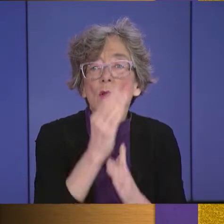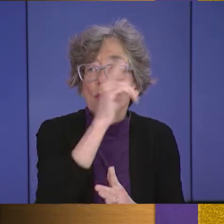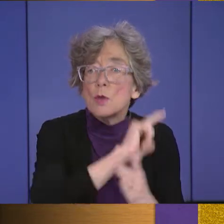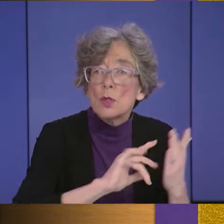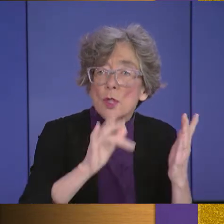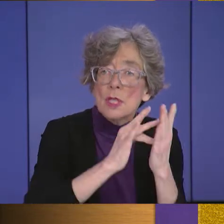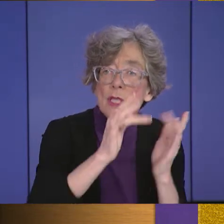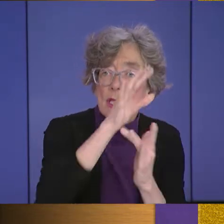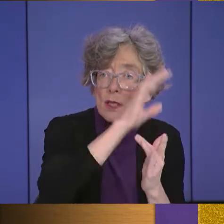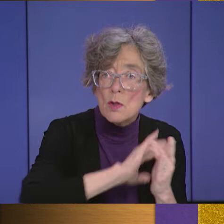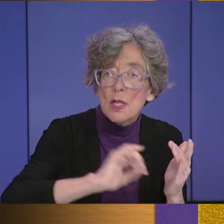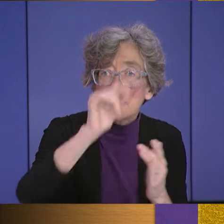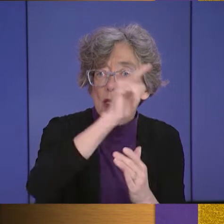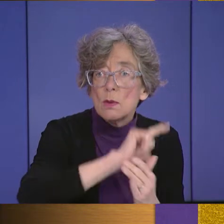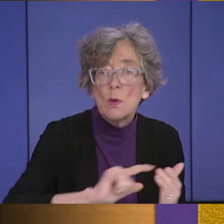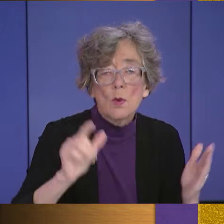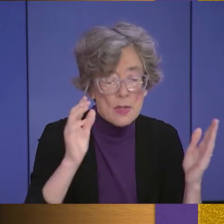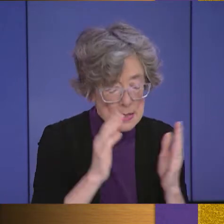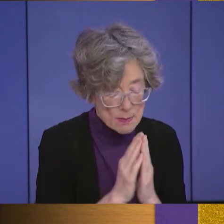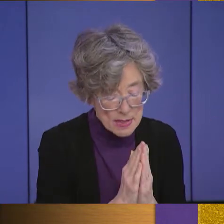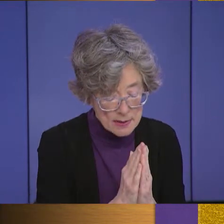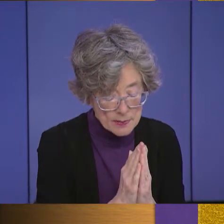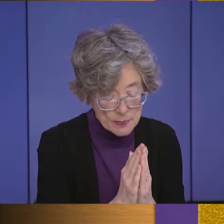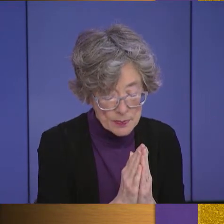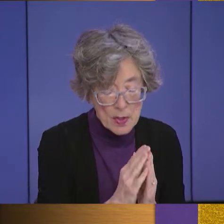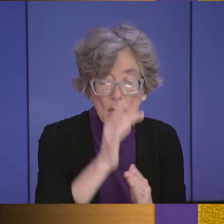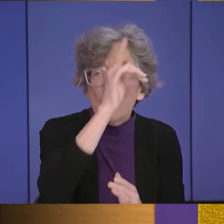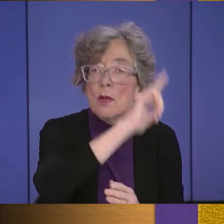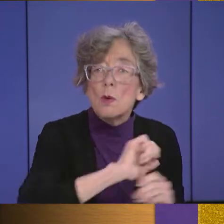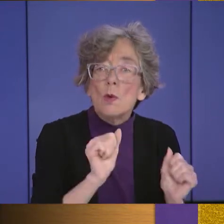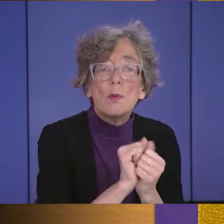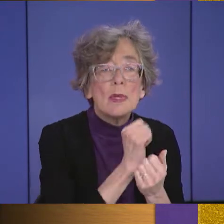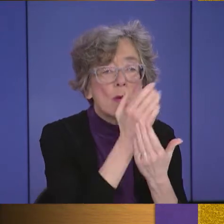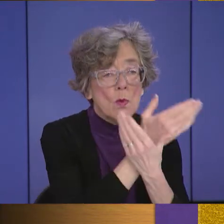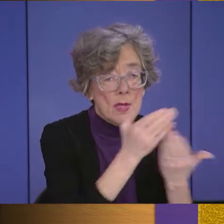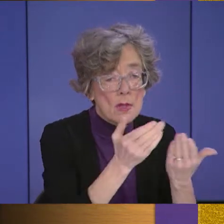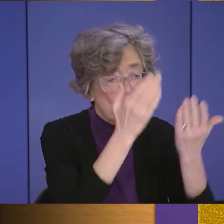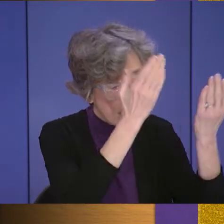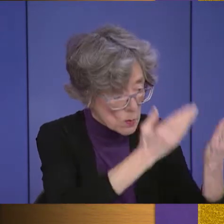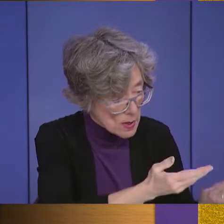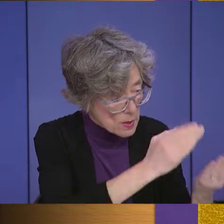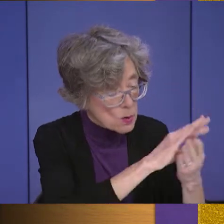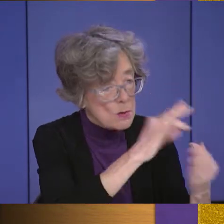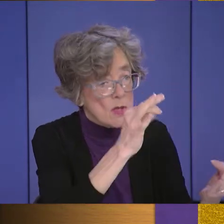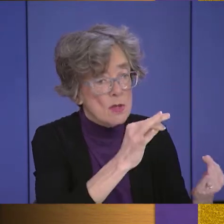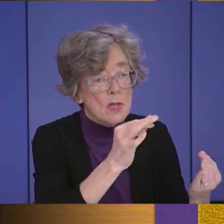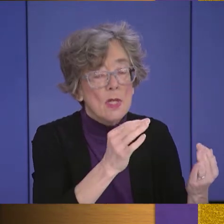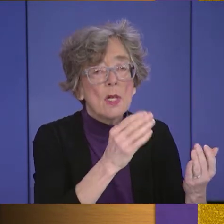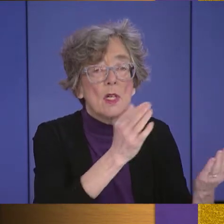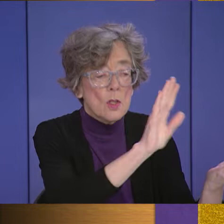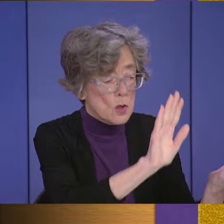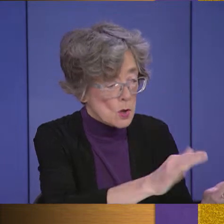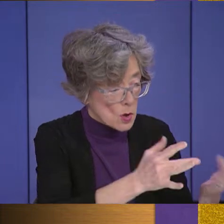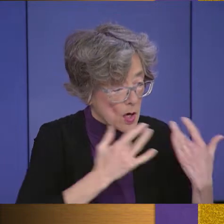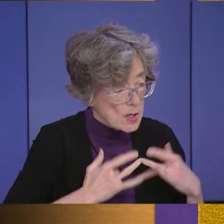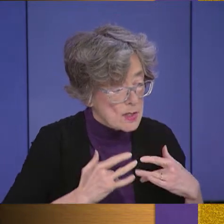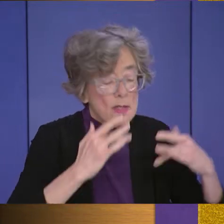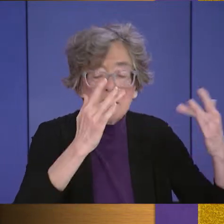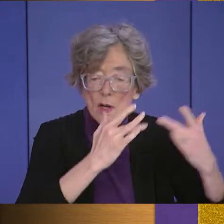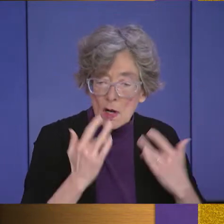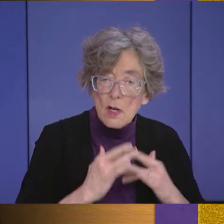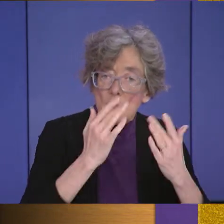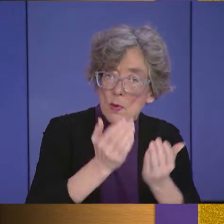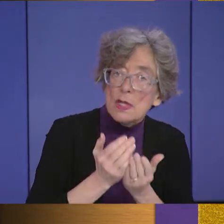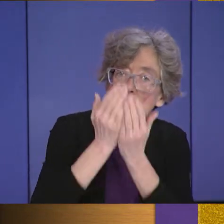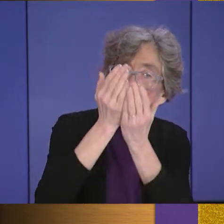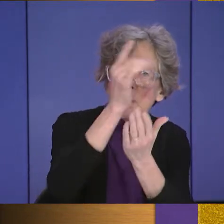Lord. Amen. Amen. The Lord be with you. And with your spirit. Lift up your hearts. We lift them up to the